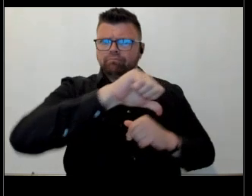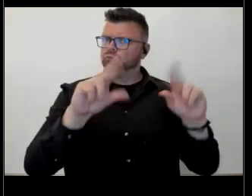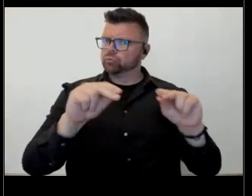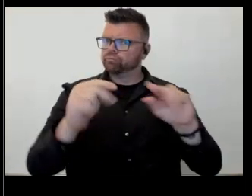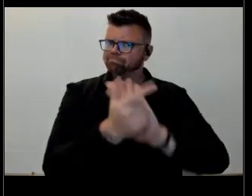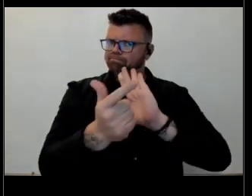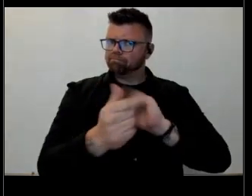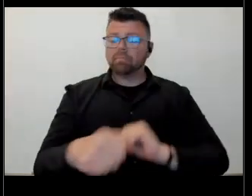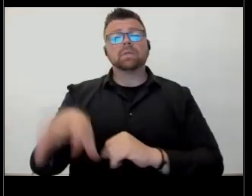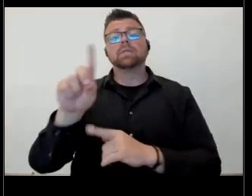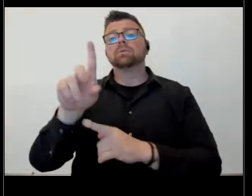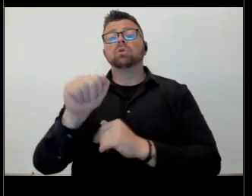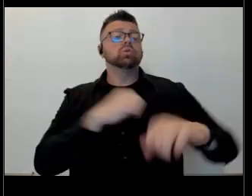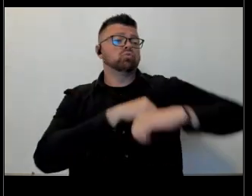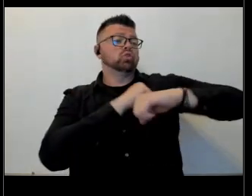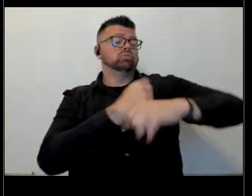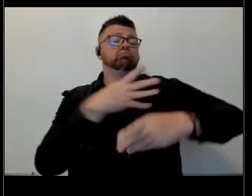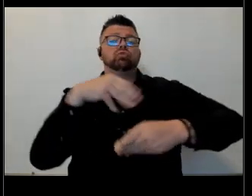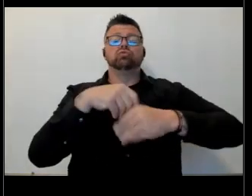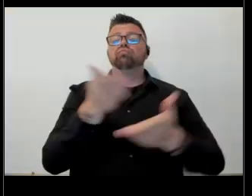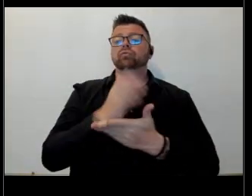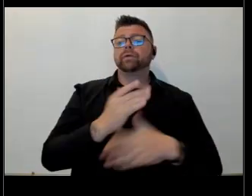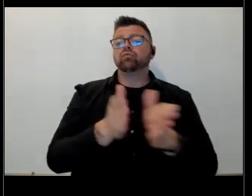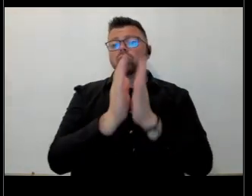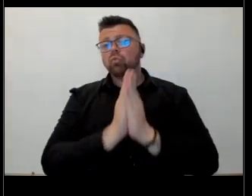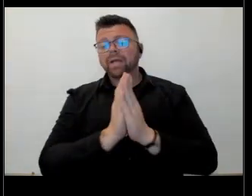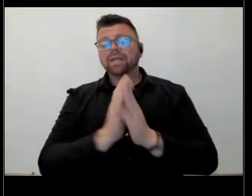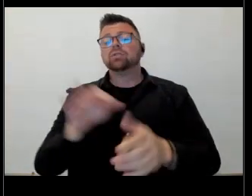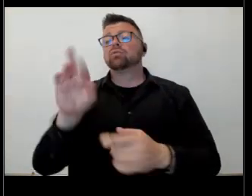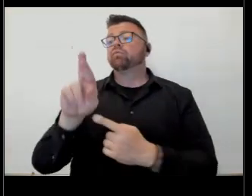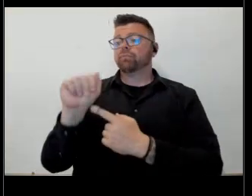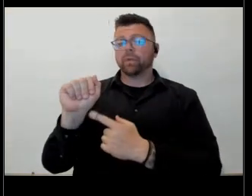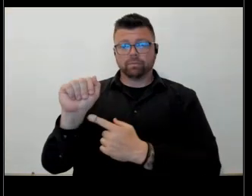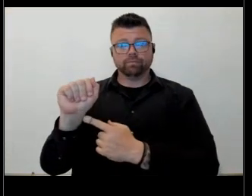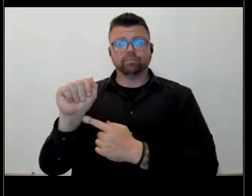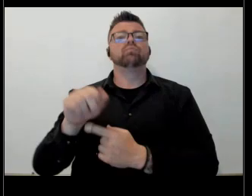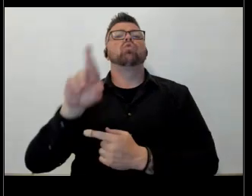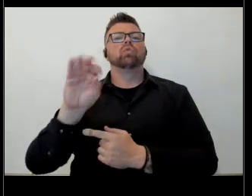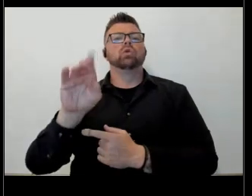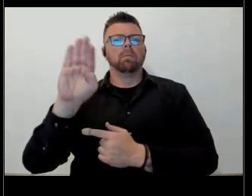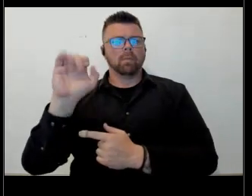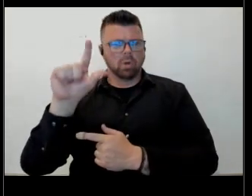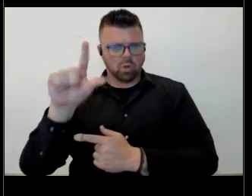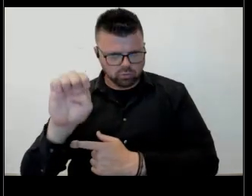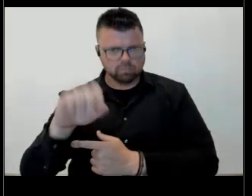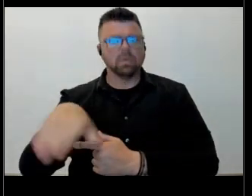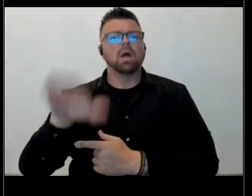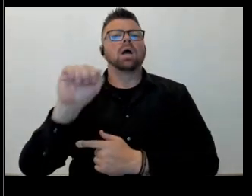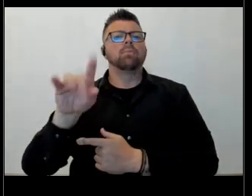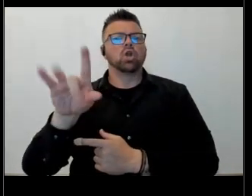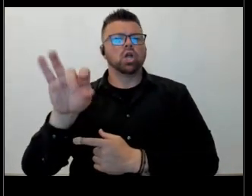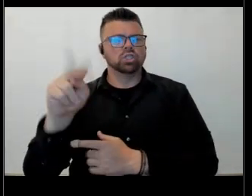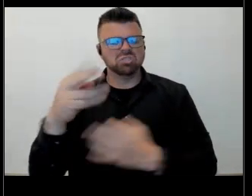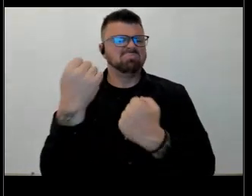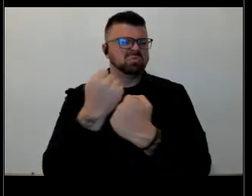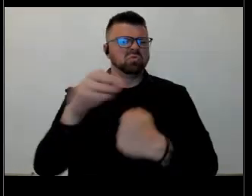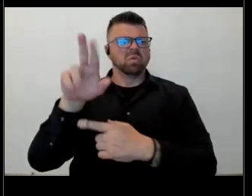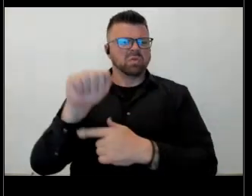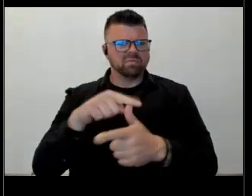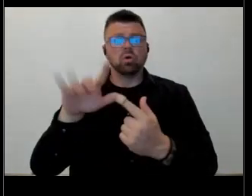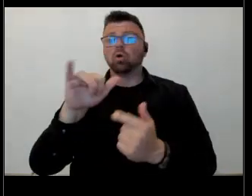Disability protections include the right to request reasonable accommodations and reasonable modifications of